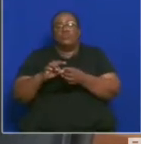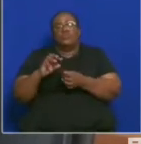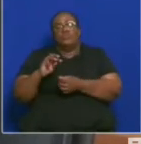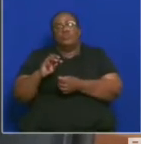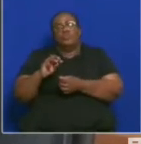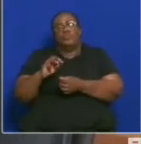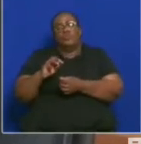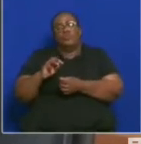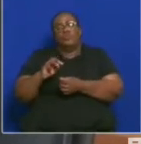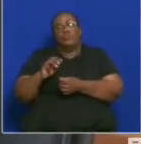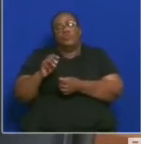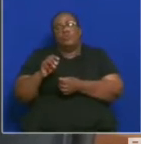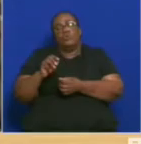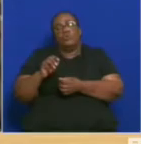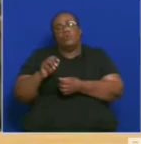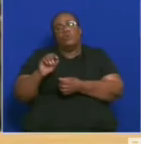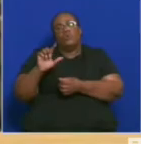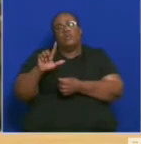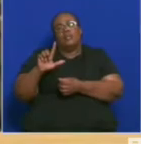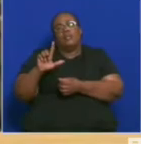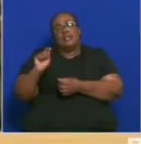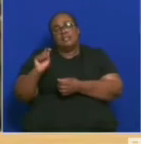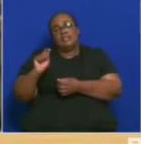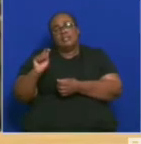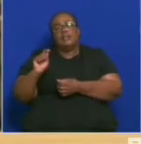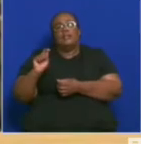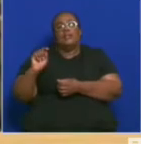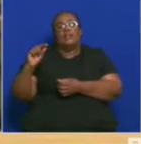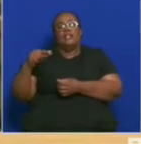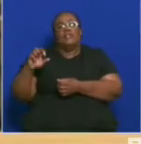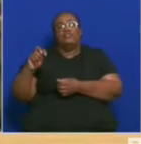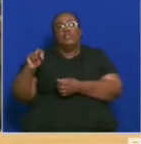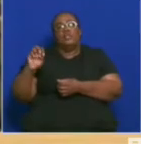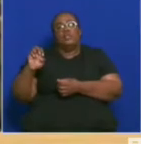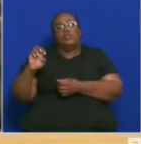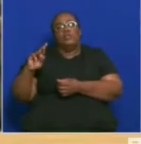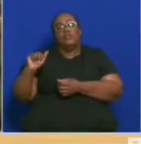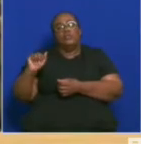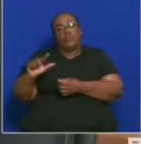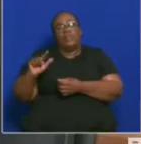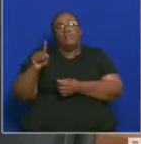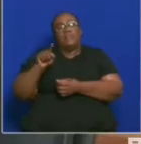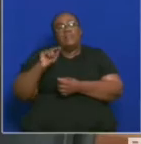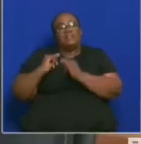Lieutenant General, but that's an error. Okay. So I just want to correct that for the record. It's in relation,